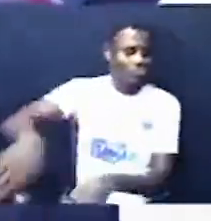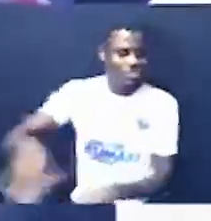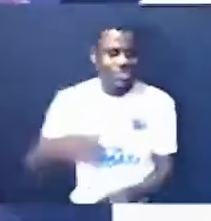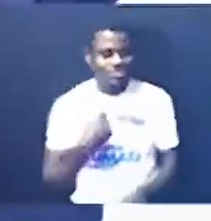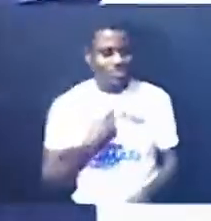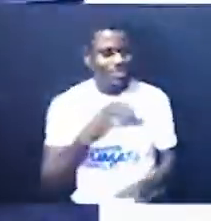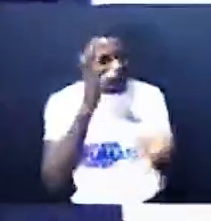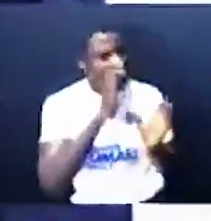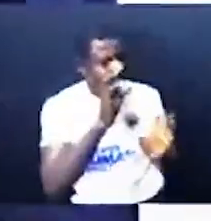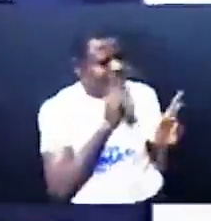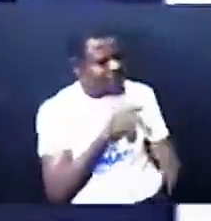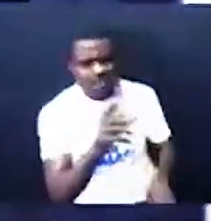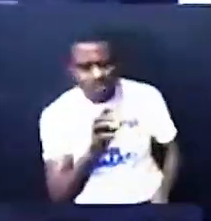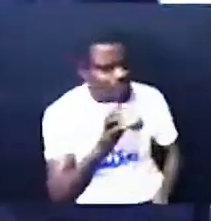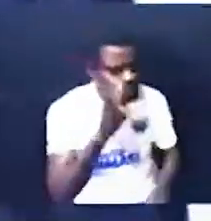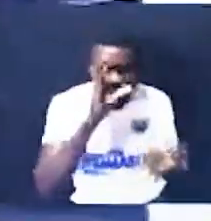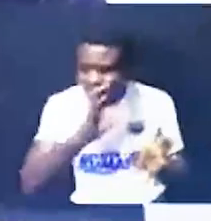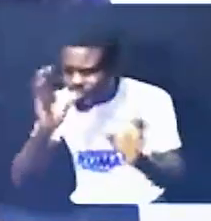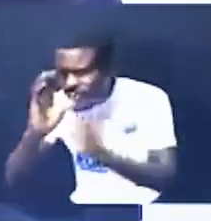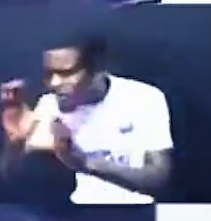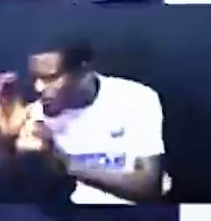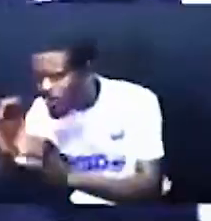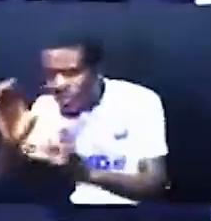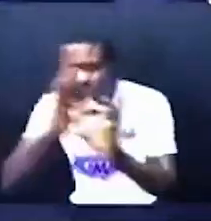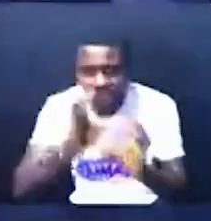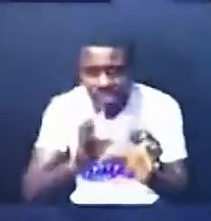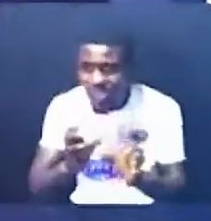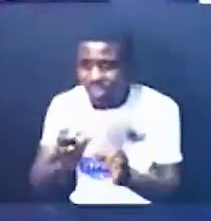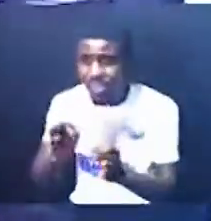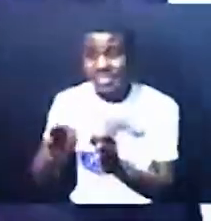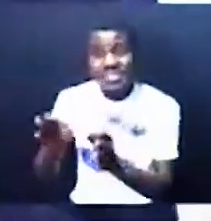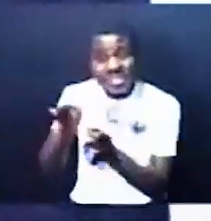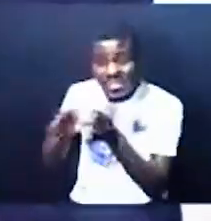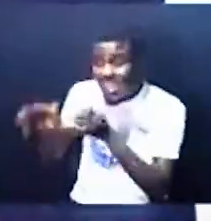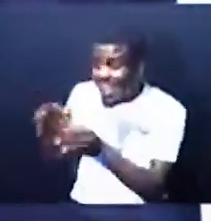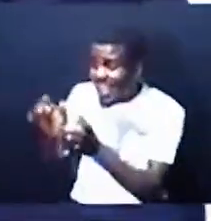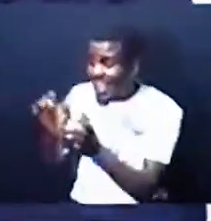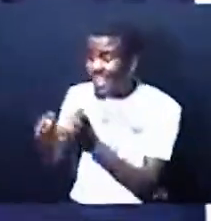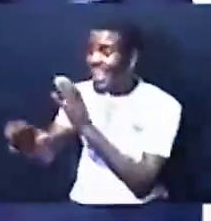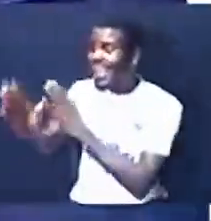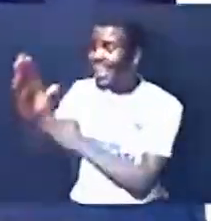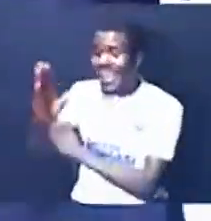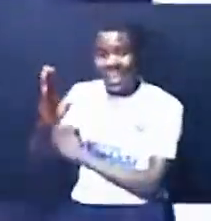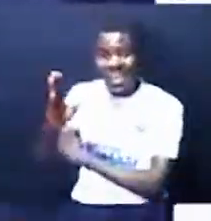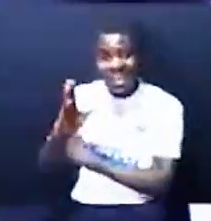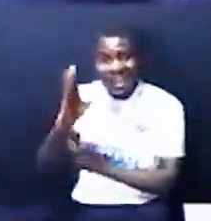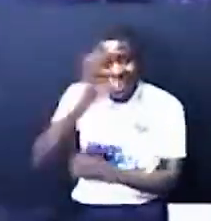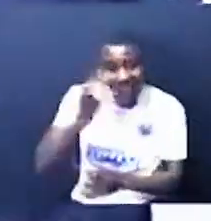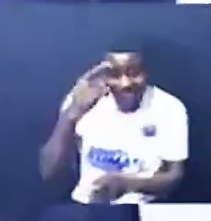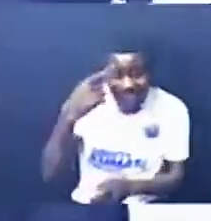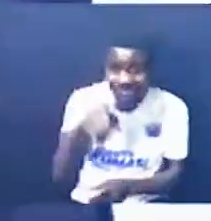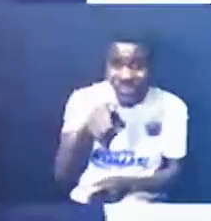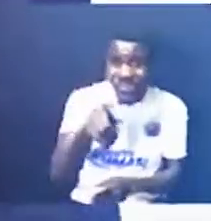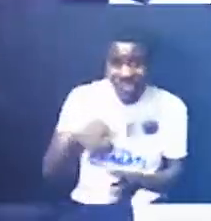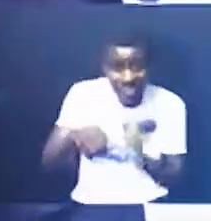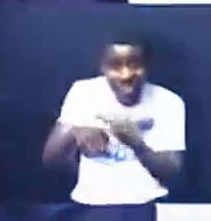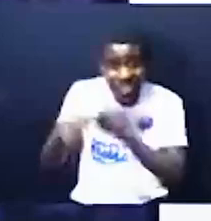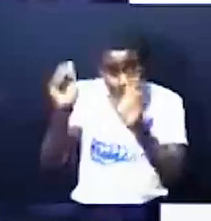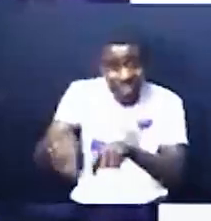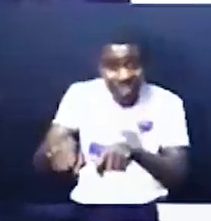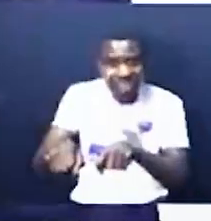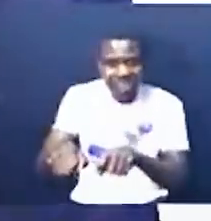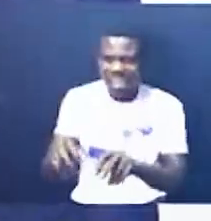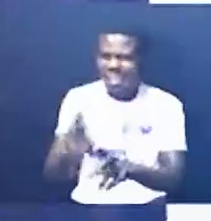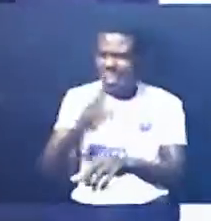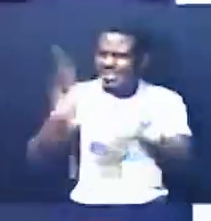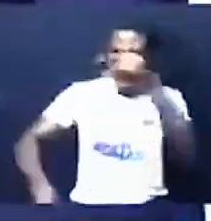mu nyaa. Look for the person myself. Hwɛ ni pa kro no me am hwehwɛ. God is looking for you. So nyame hwehwɛ wa. Can you hide? Obeda hinta. Can you hide? Obeda